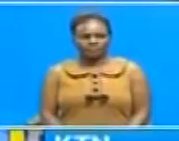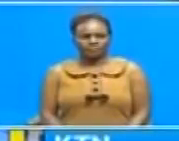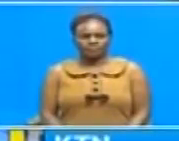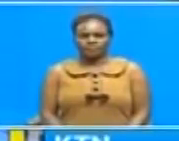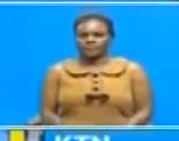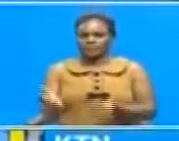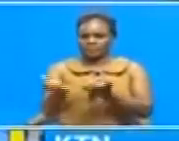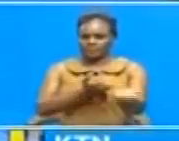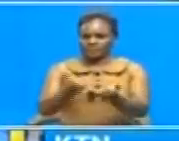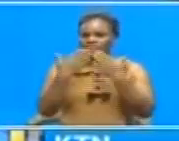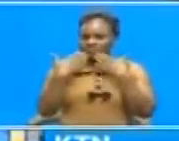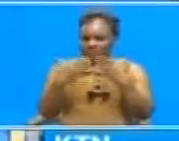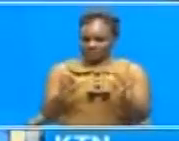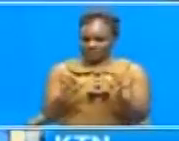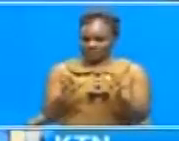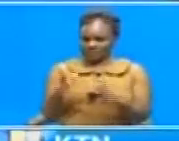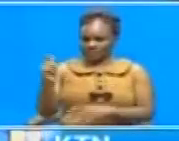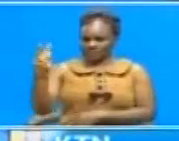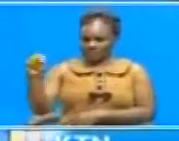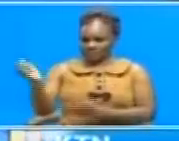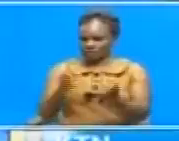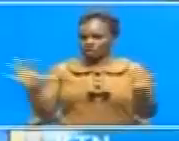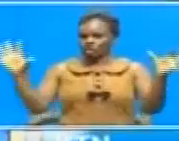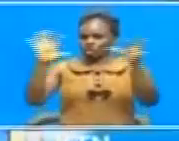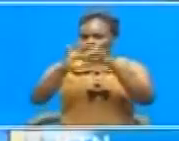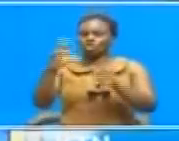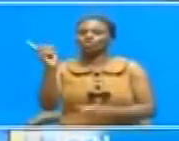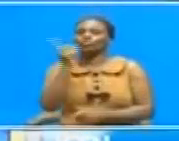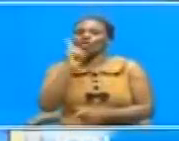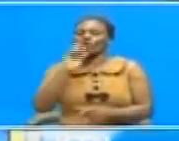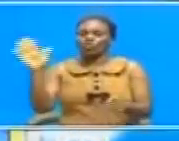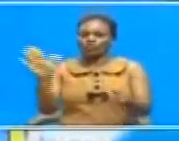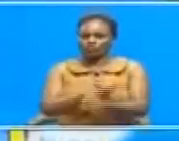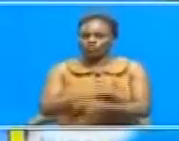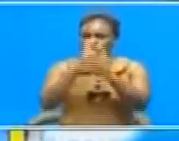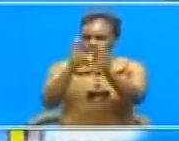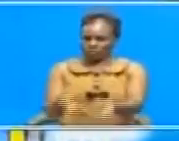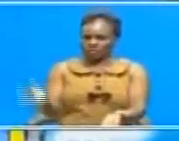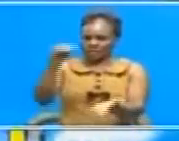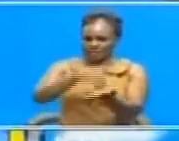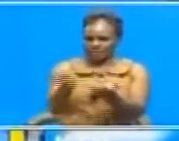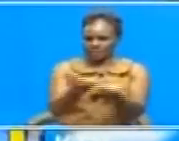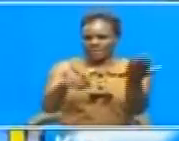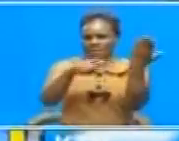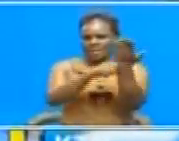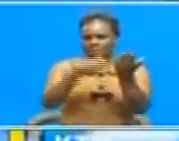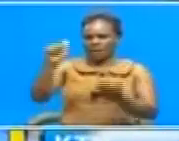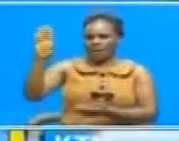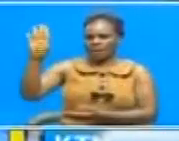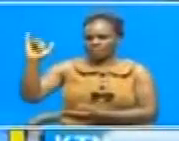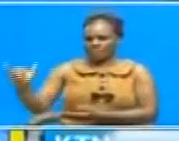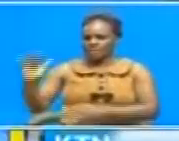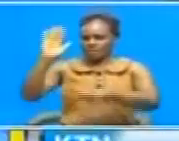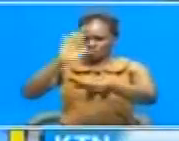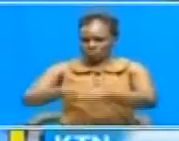And that's all the time we had for here on KTN Business. Do join me tomorrow for a comprehensive business bulletin. My name is Abby Agina. Have